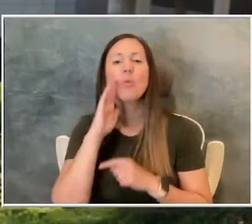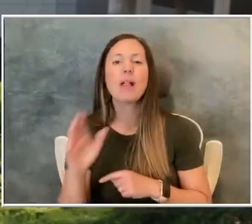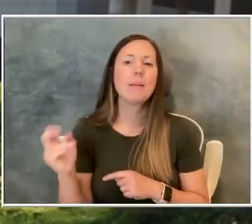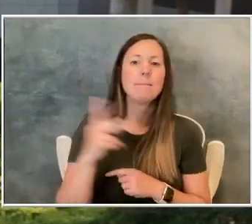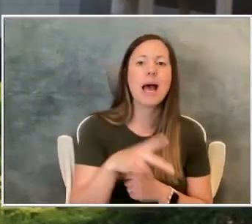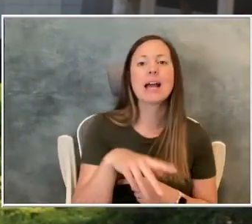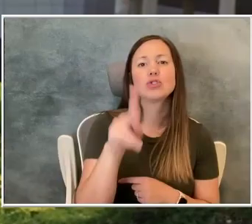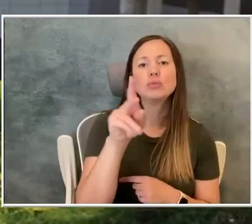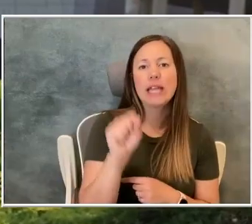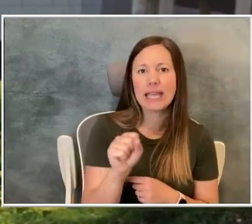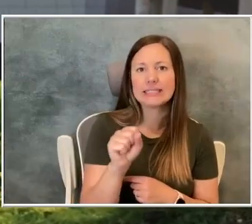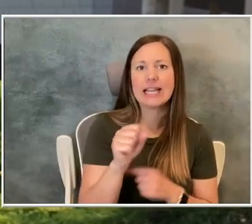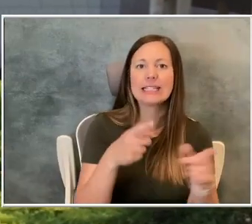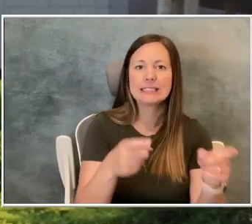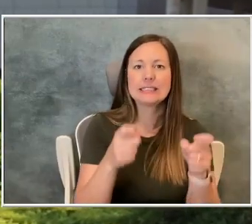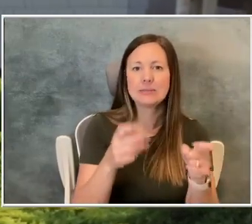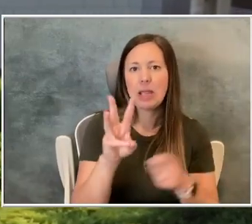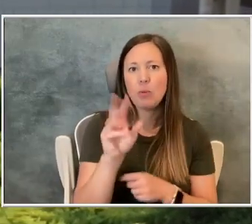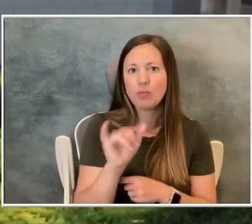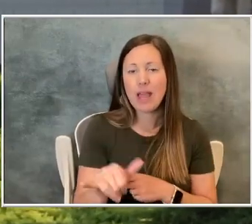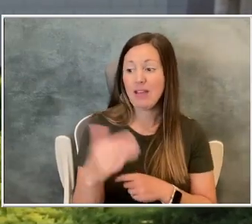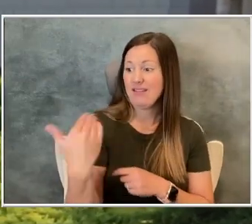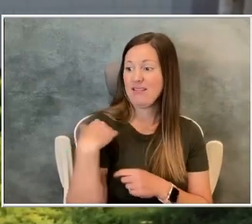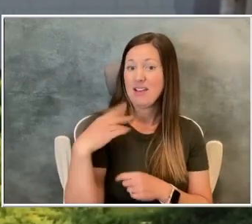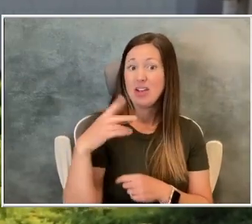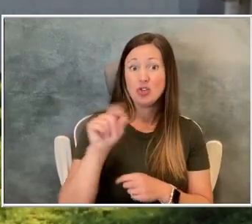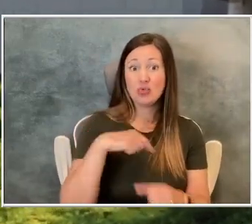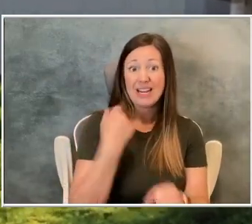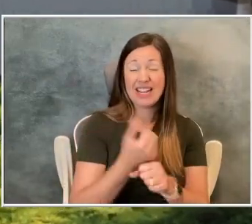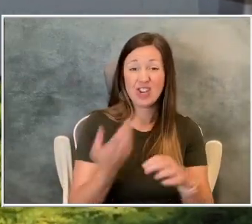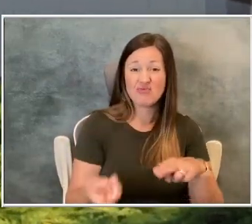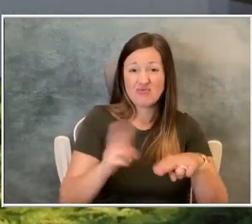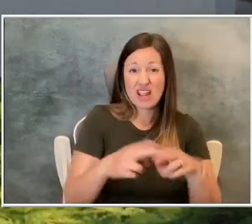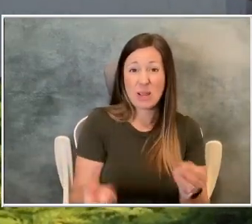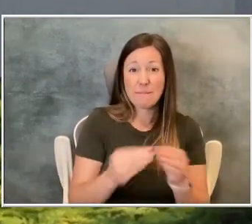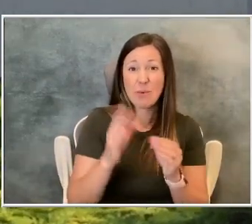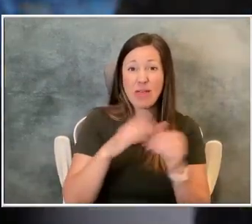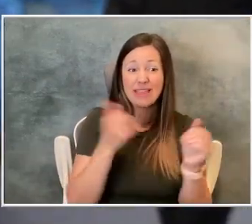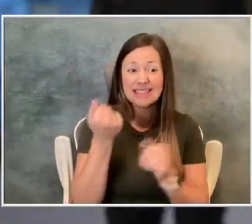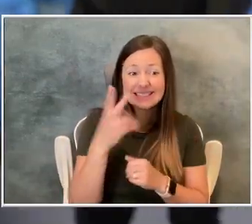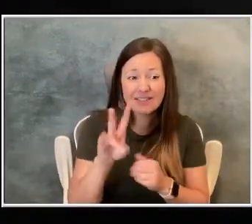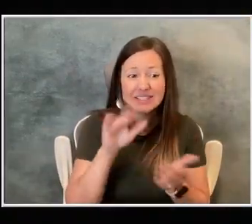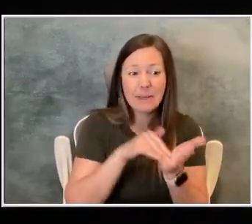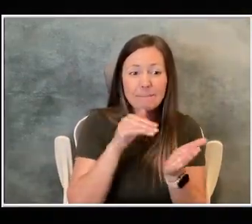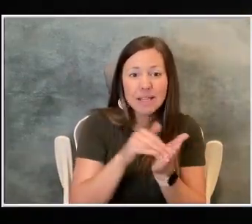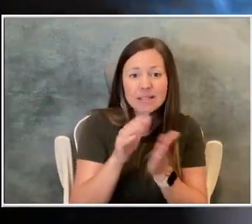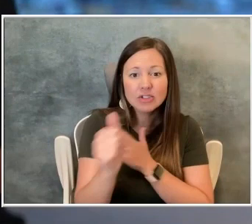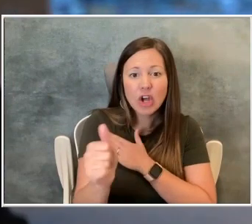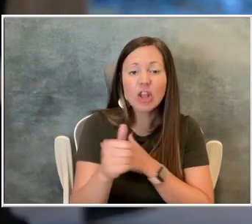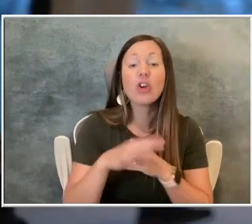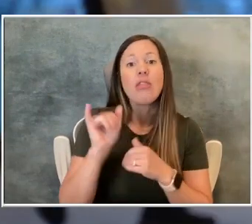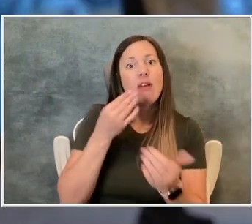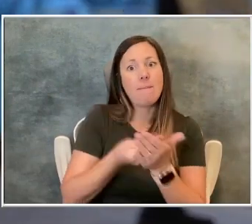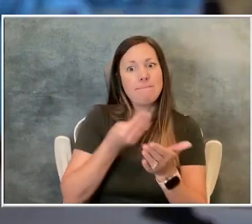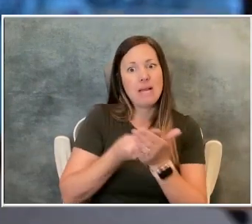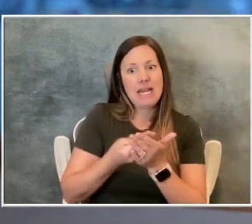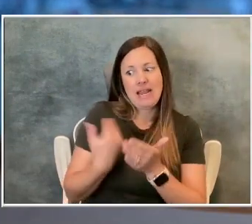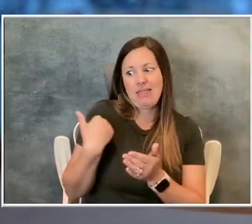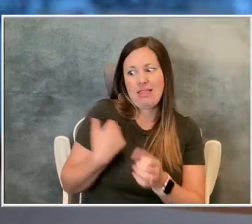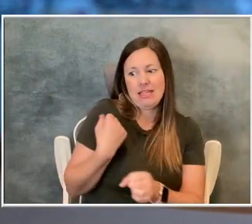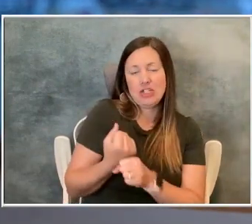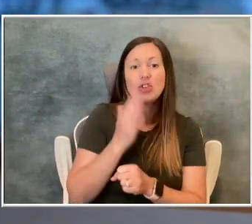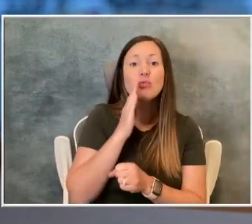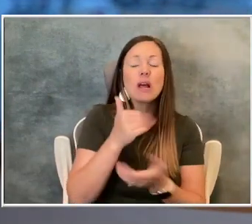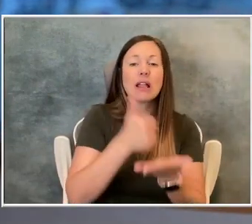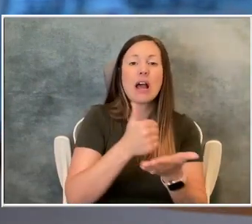And over the past 20 years, Treads and Threads has raised more than $17 million. Money raised this year will go to help the